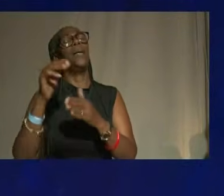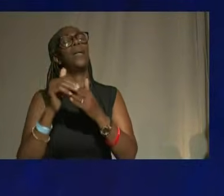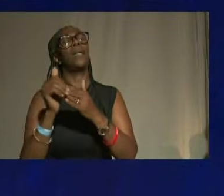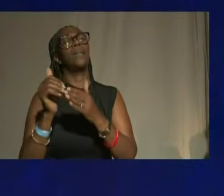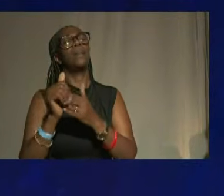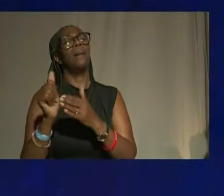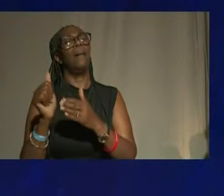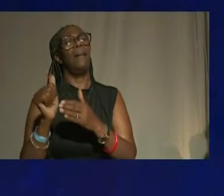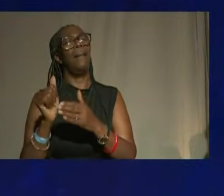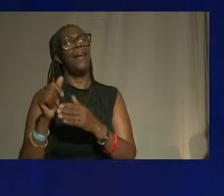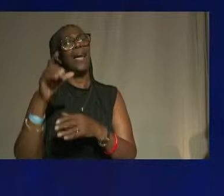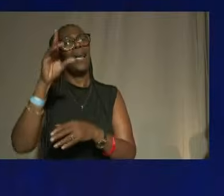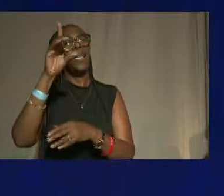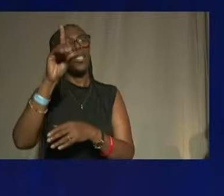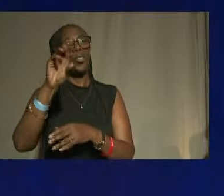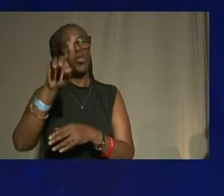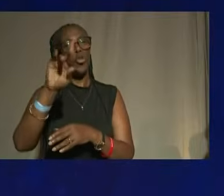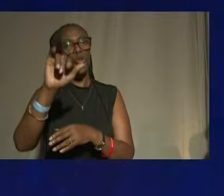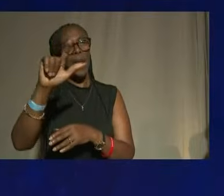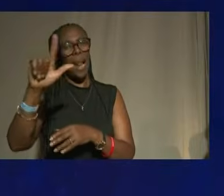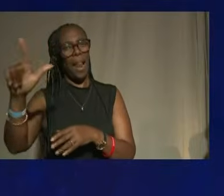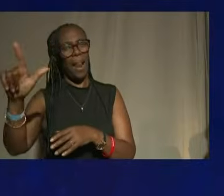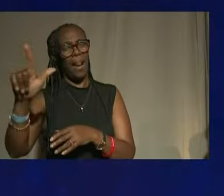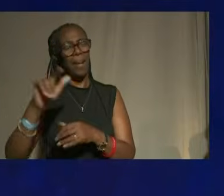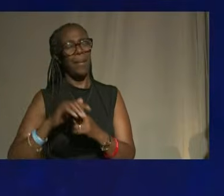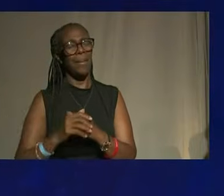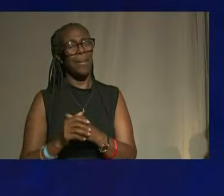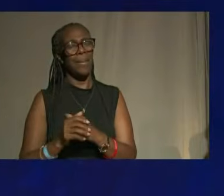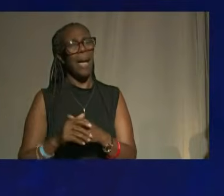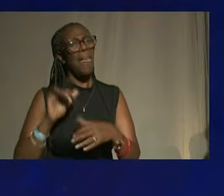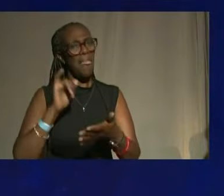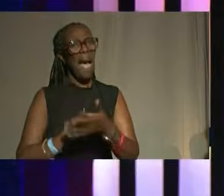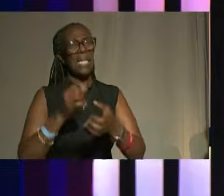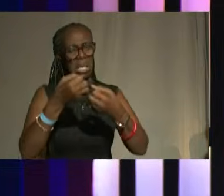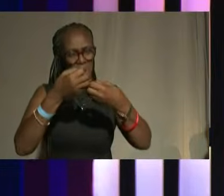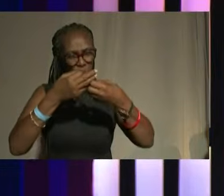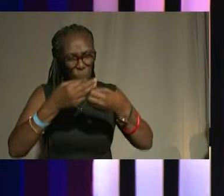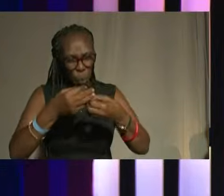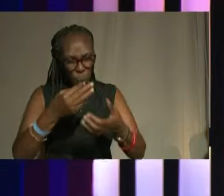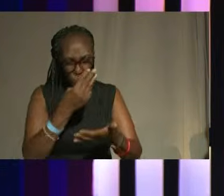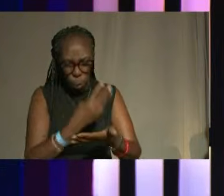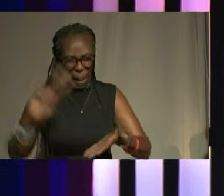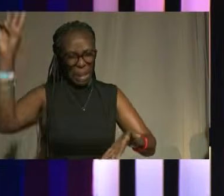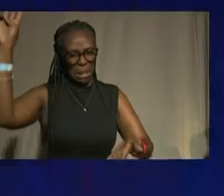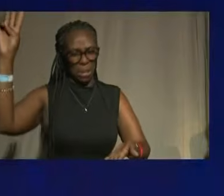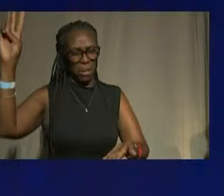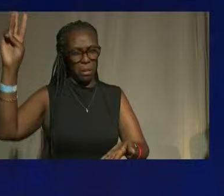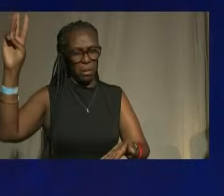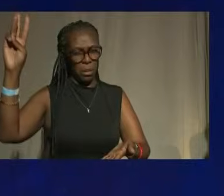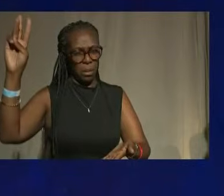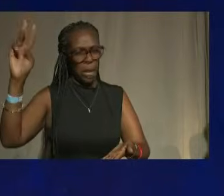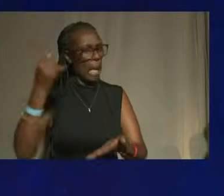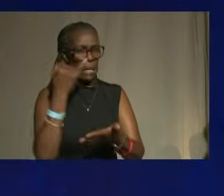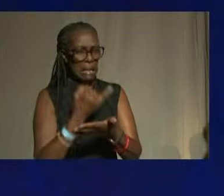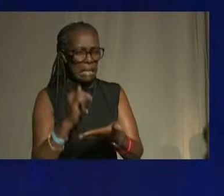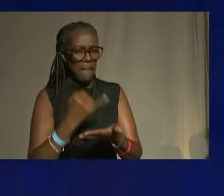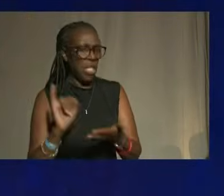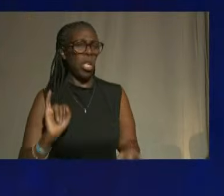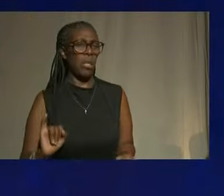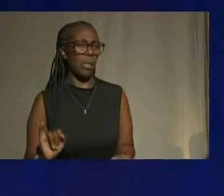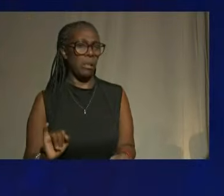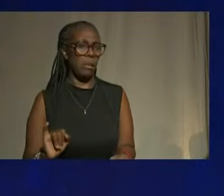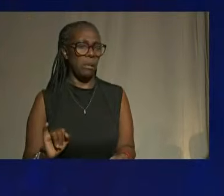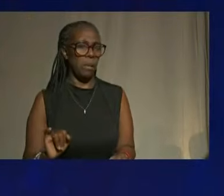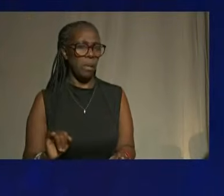now based on that wastage, that corruption, and that inefficiency. What can go so, Jamaica?